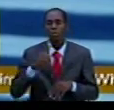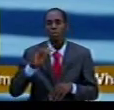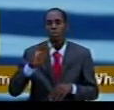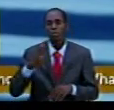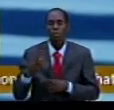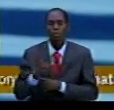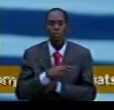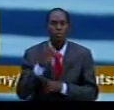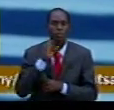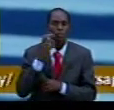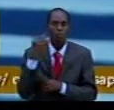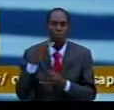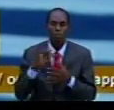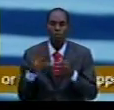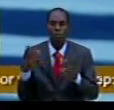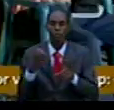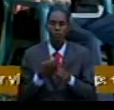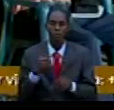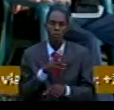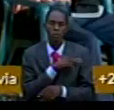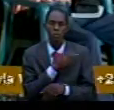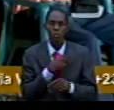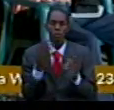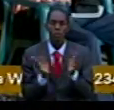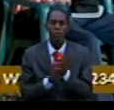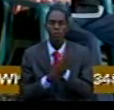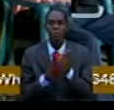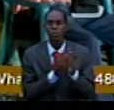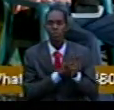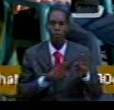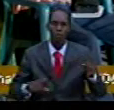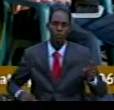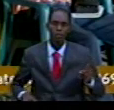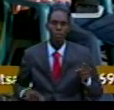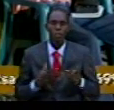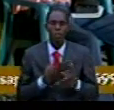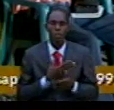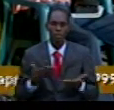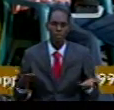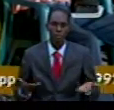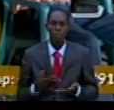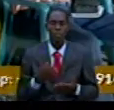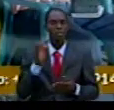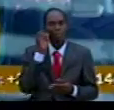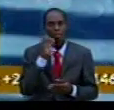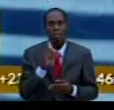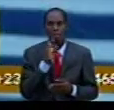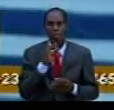discharged from that ward. Praise the Lord! And here I am, alive, and